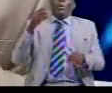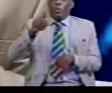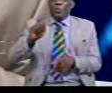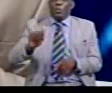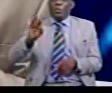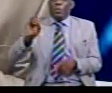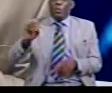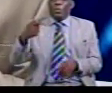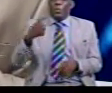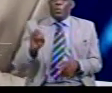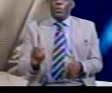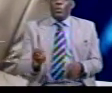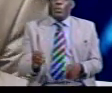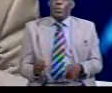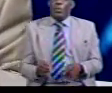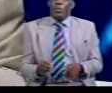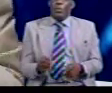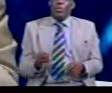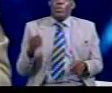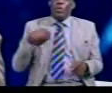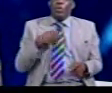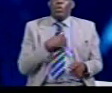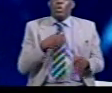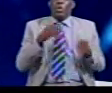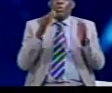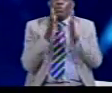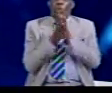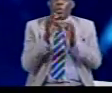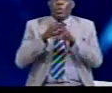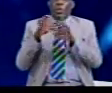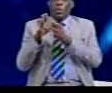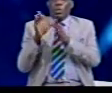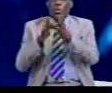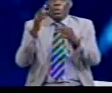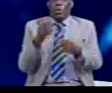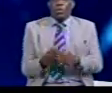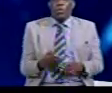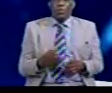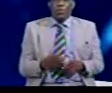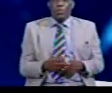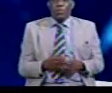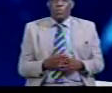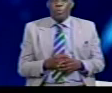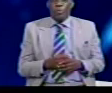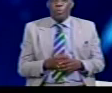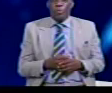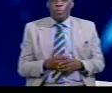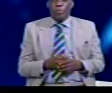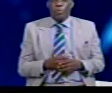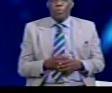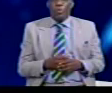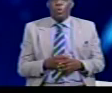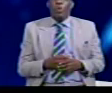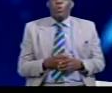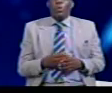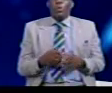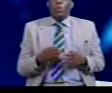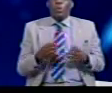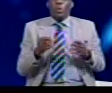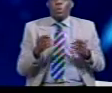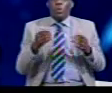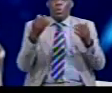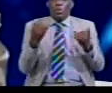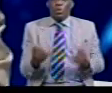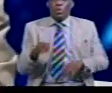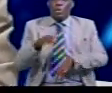au nom de Jésus. We have prayed in Jesus' name. Aujourd'hui est le premier jour. Tonight is the first